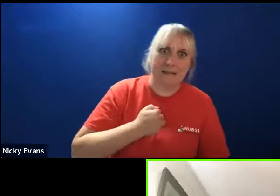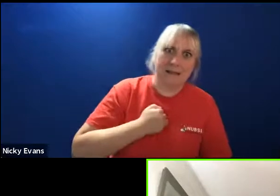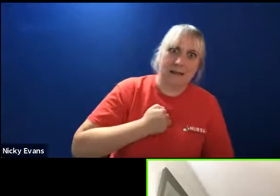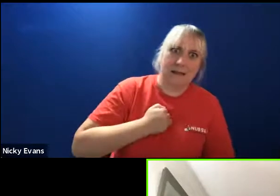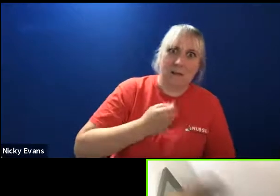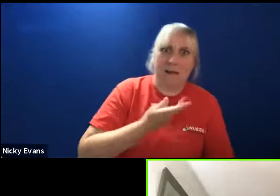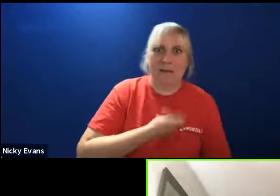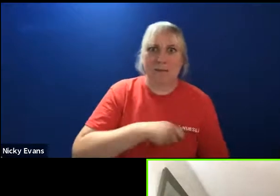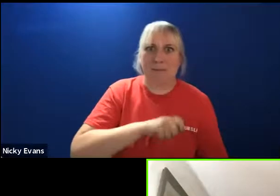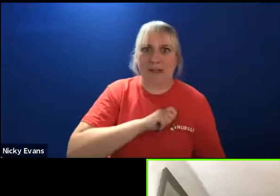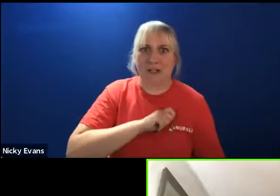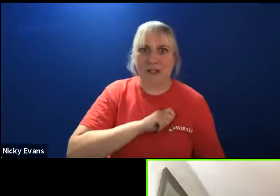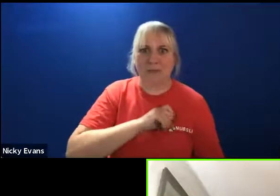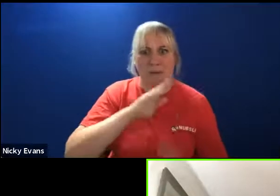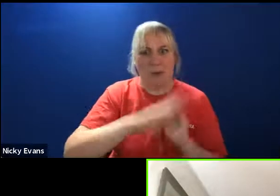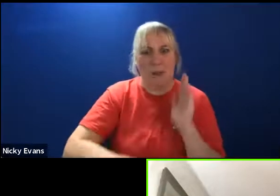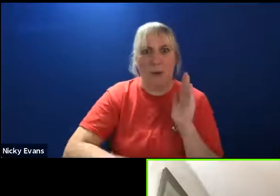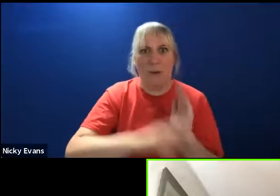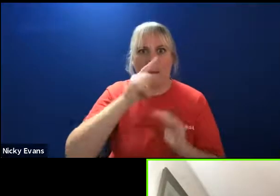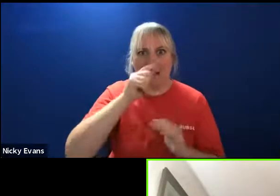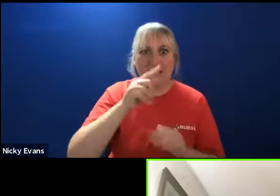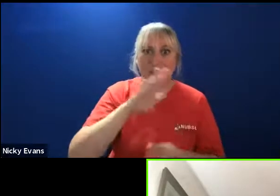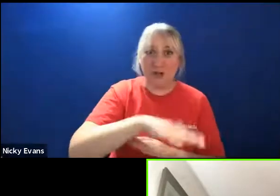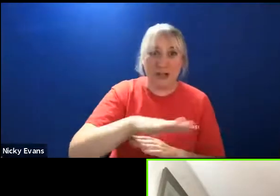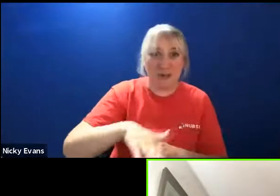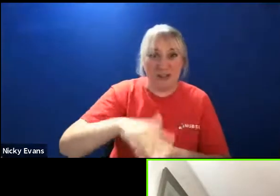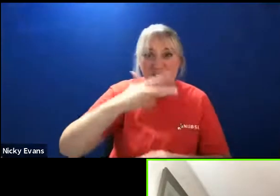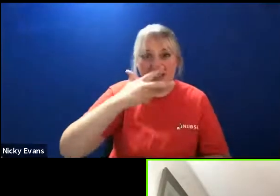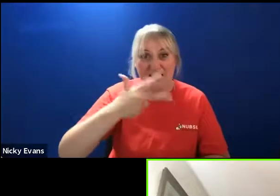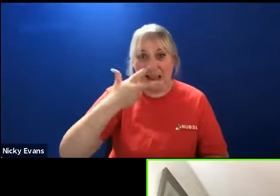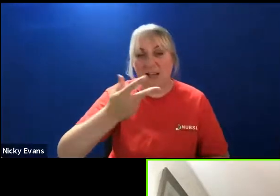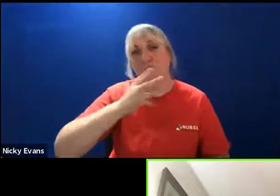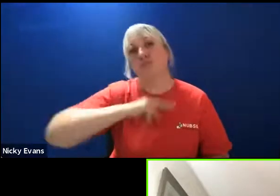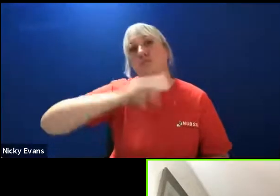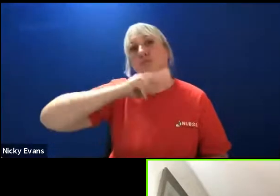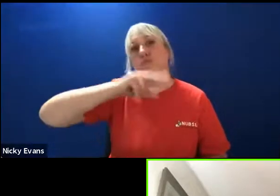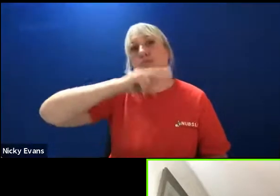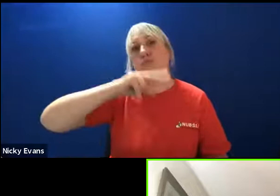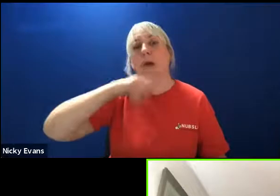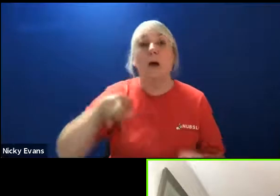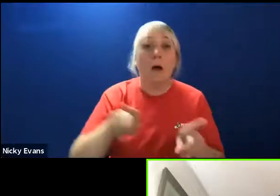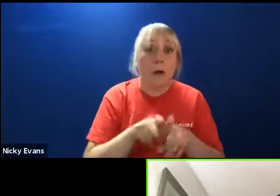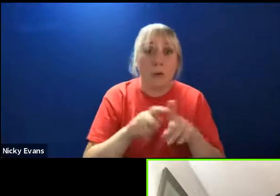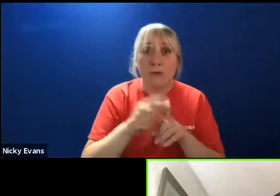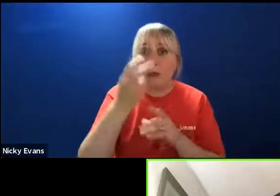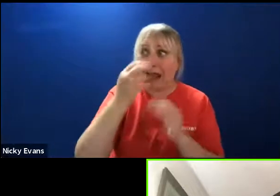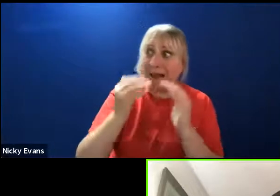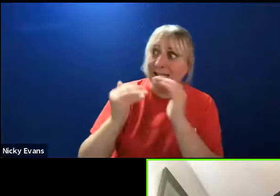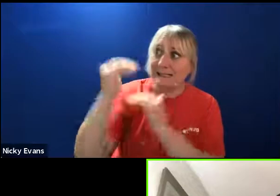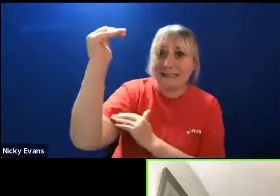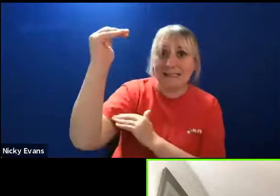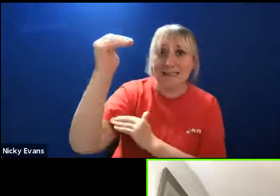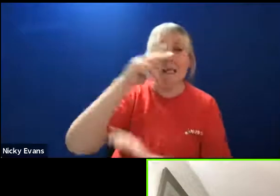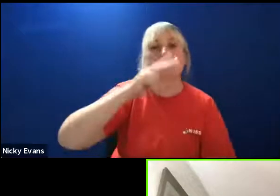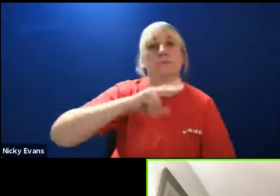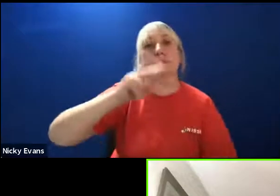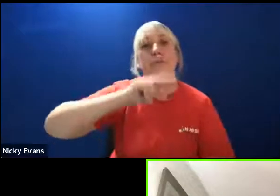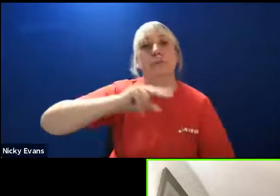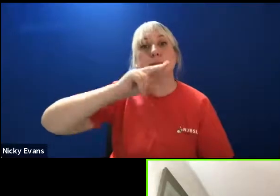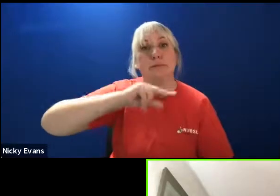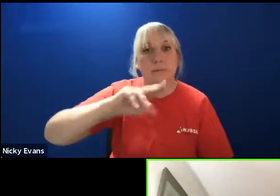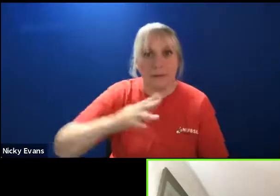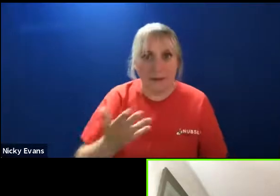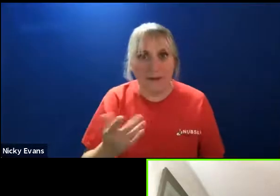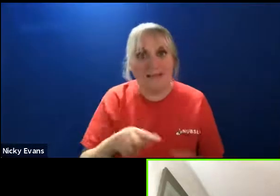ability, to elders who are part of community organizations. And we saw that everybody was able to speak to and speak